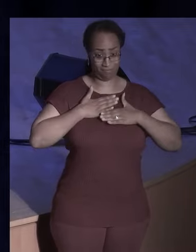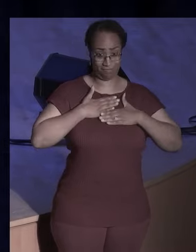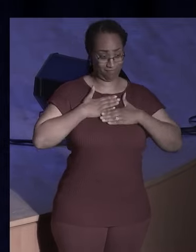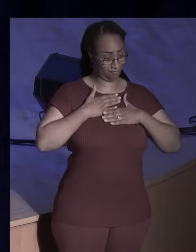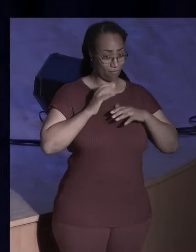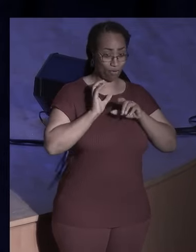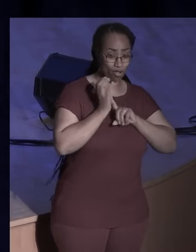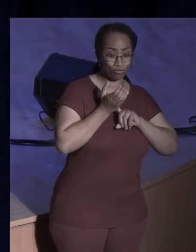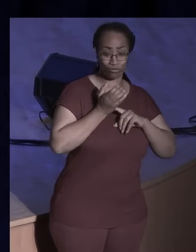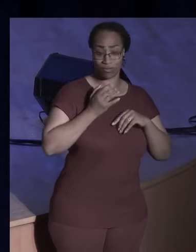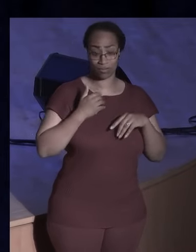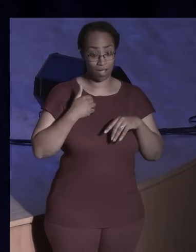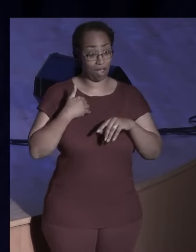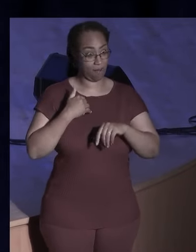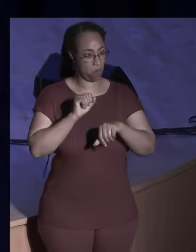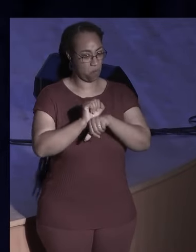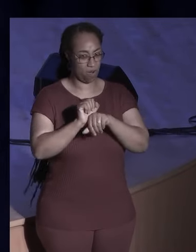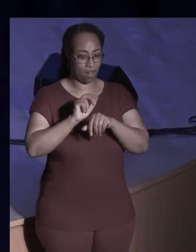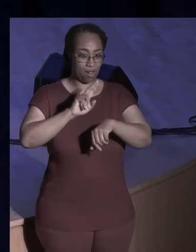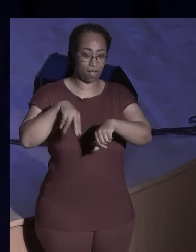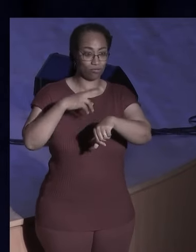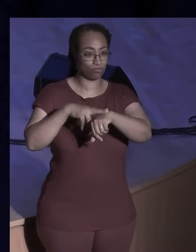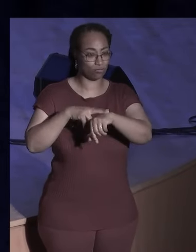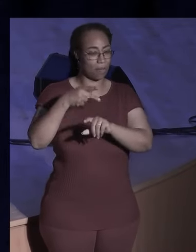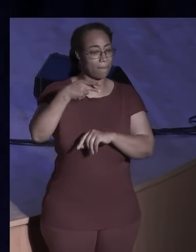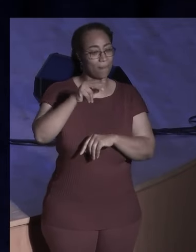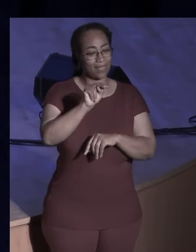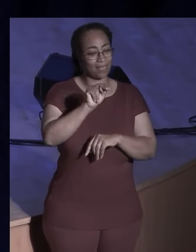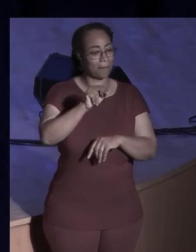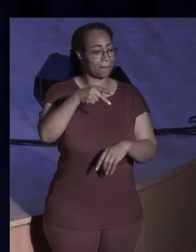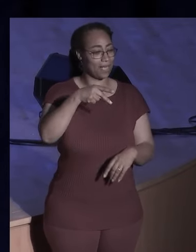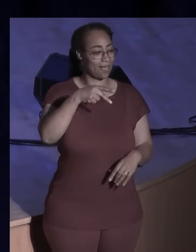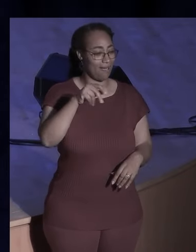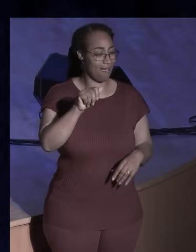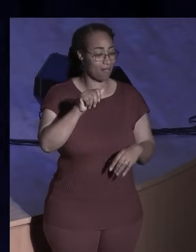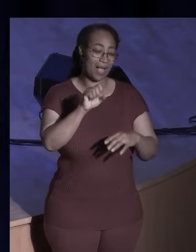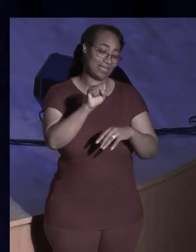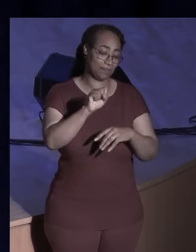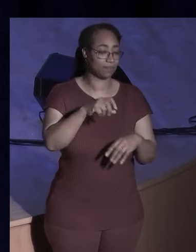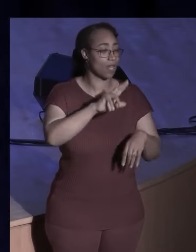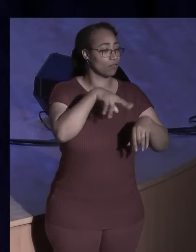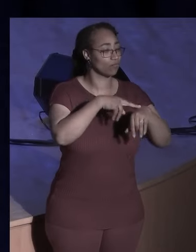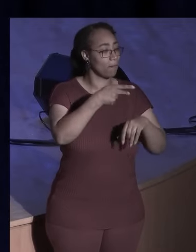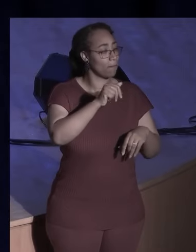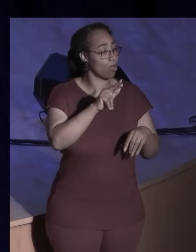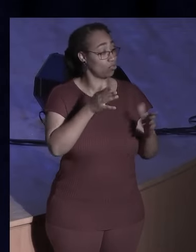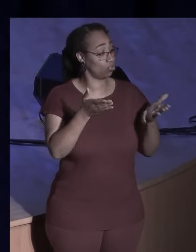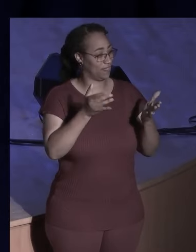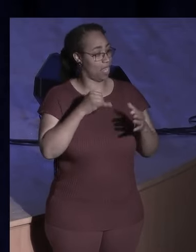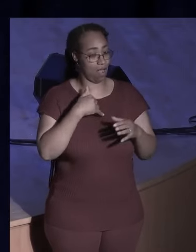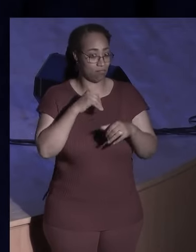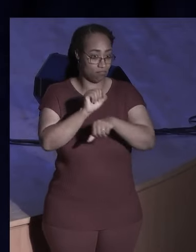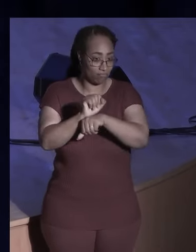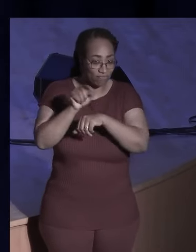know you'll hear from shortly. As America's storyteller, our national park system helps preserve and honor